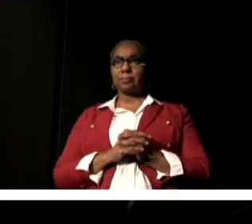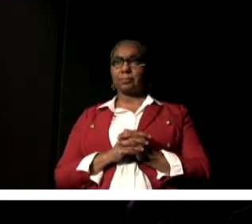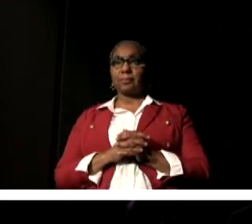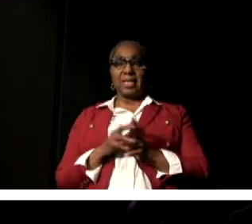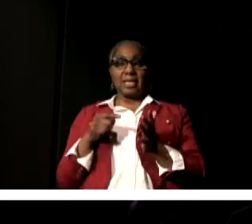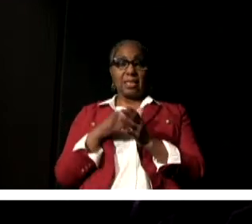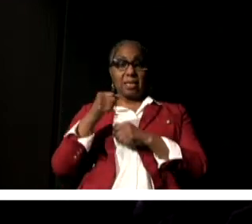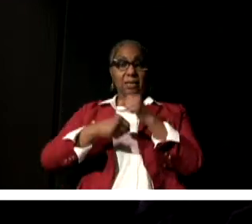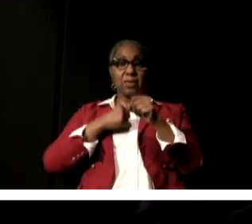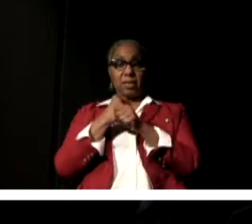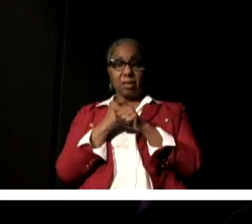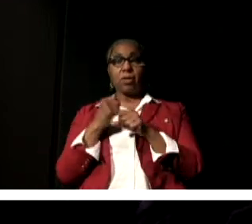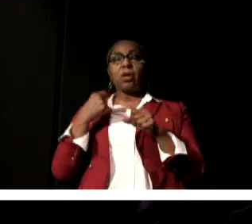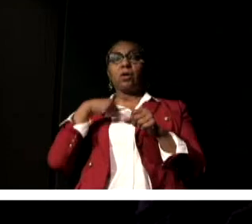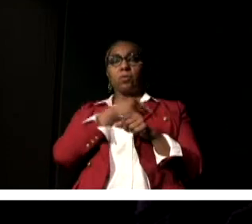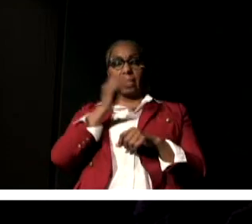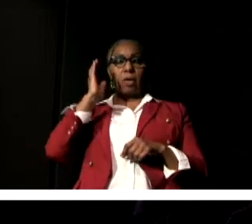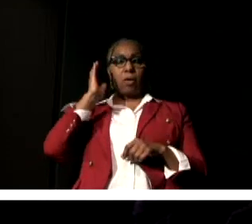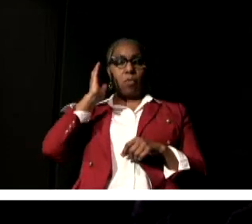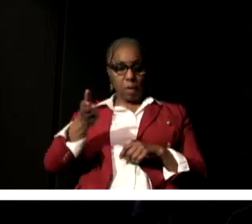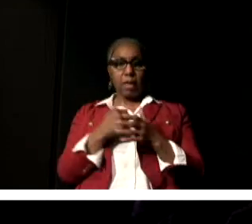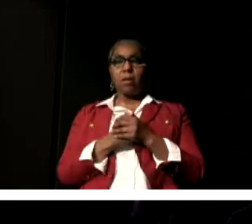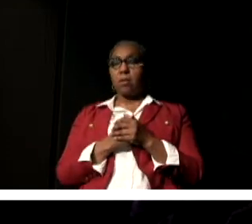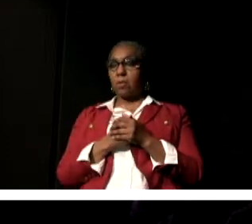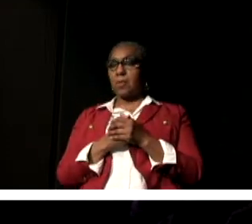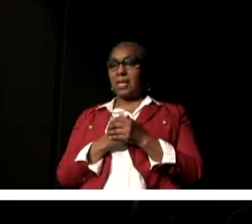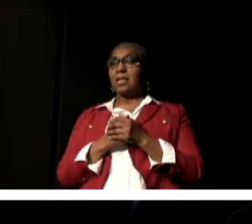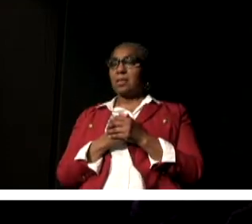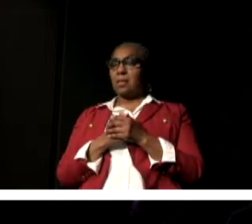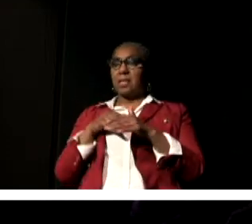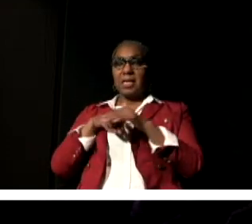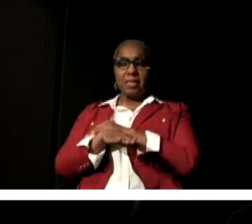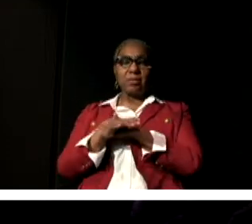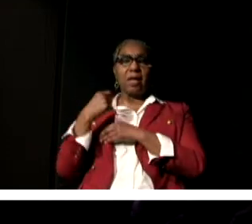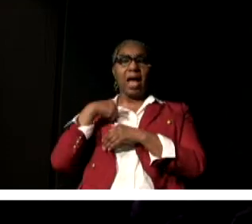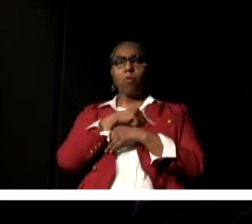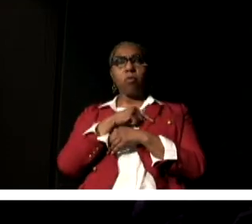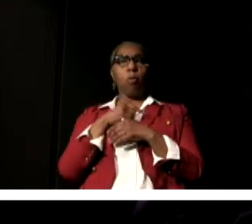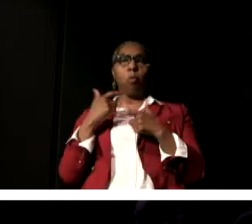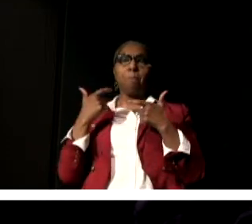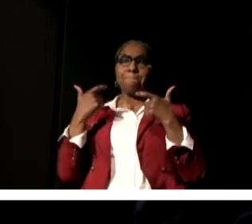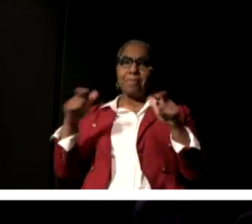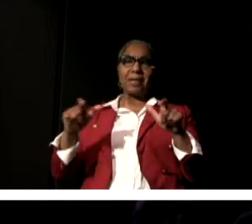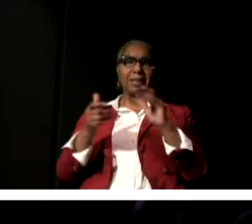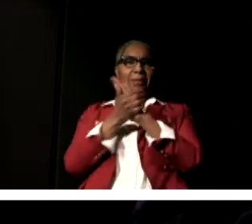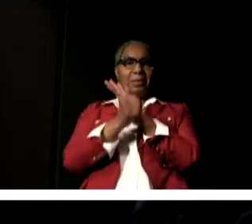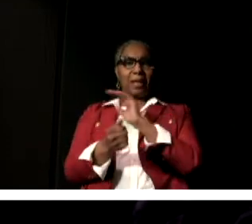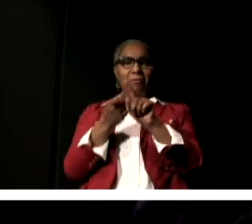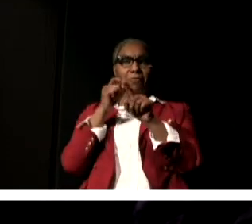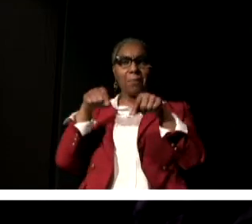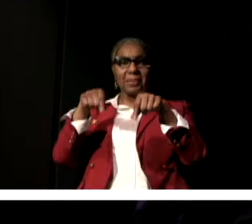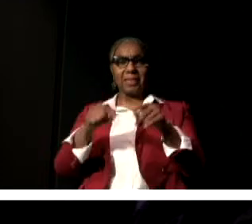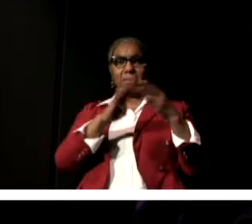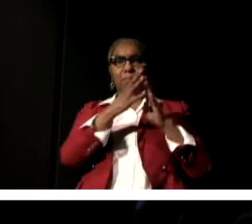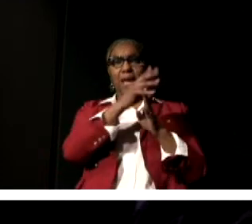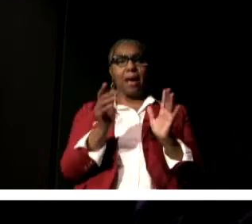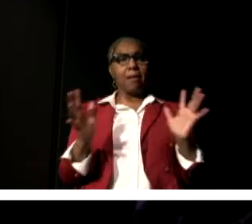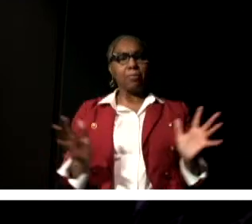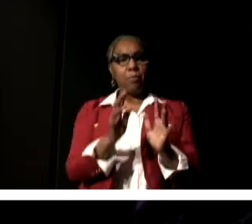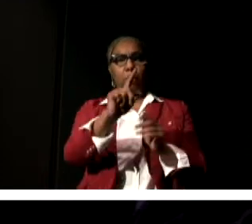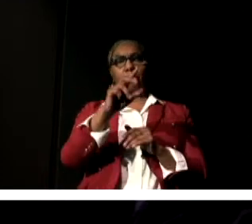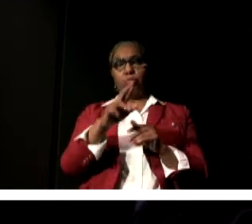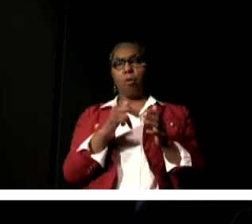This year, we will tap into our immense talent of this community and promote Little